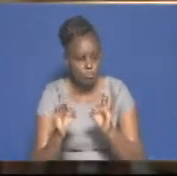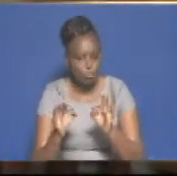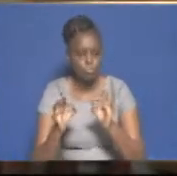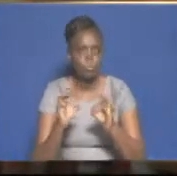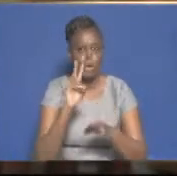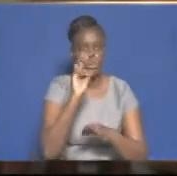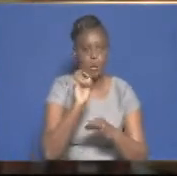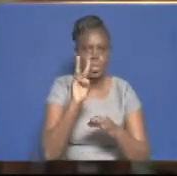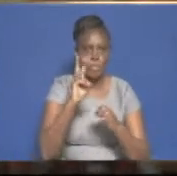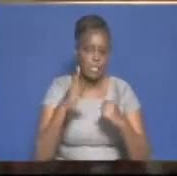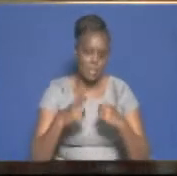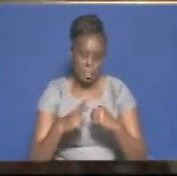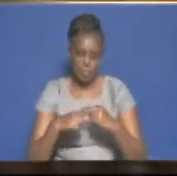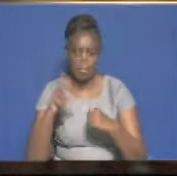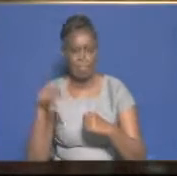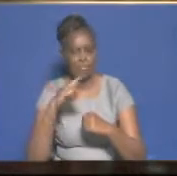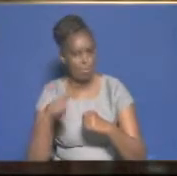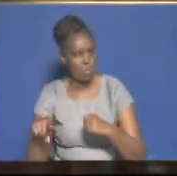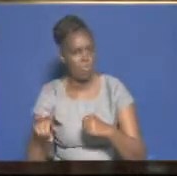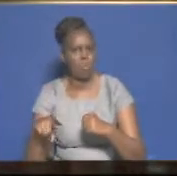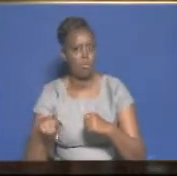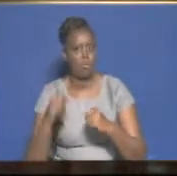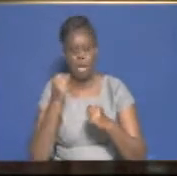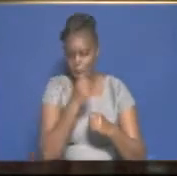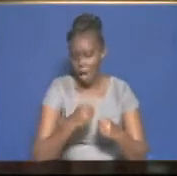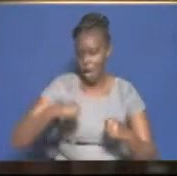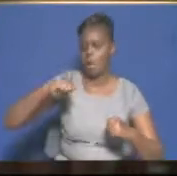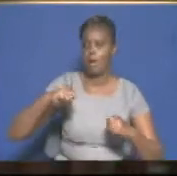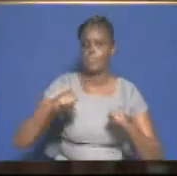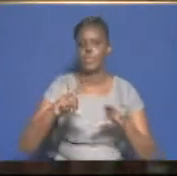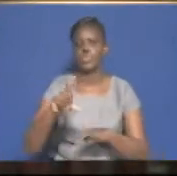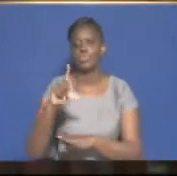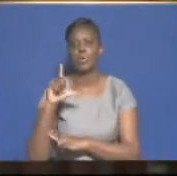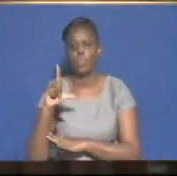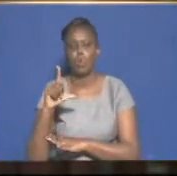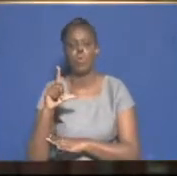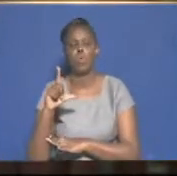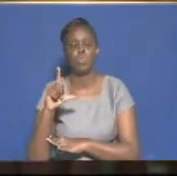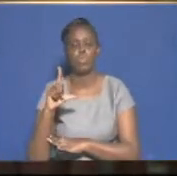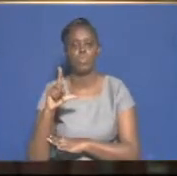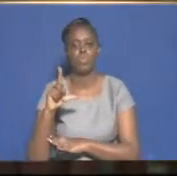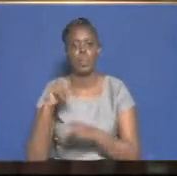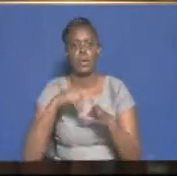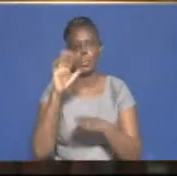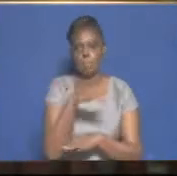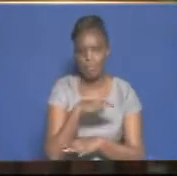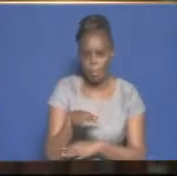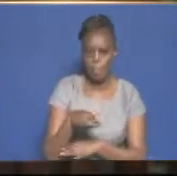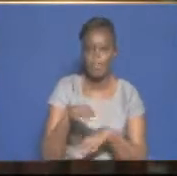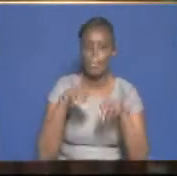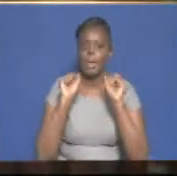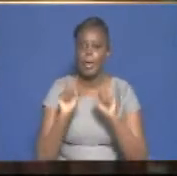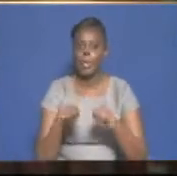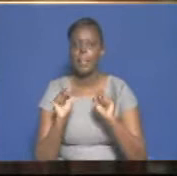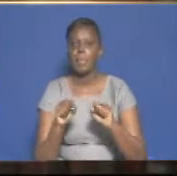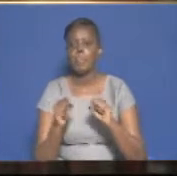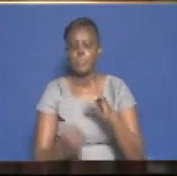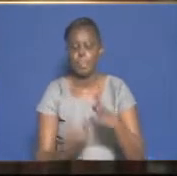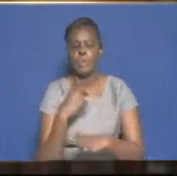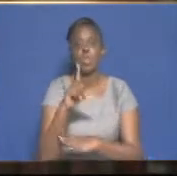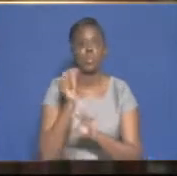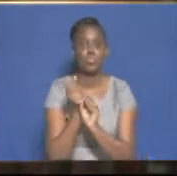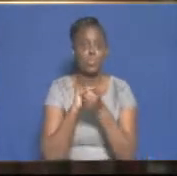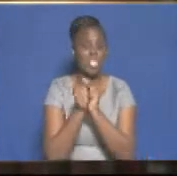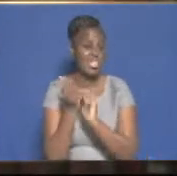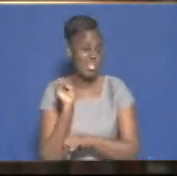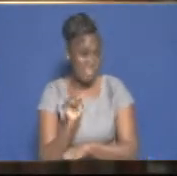2027. I think it is wrong, and it's an abuse of the legislative power of this House. And if we will be able, if we will be legislating to change